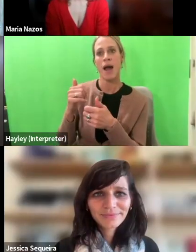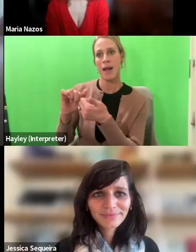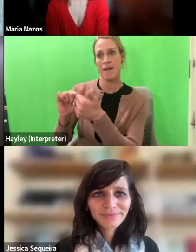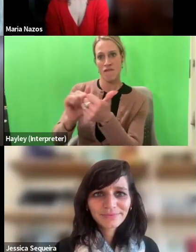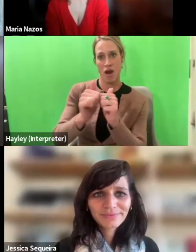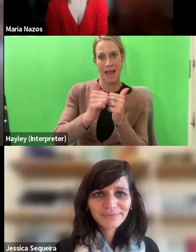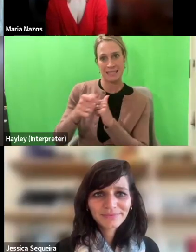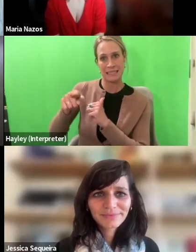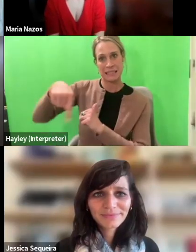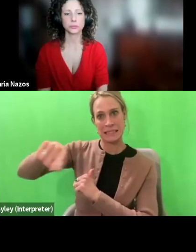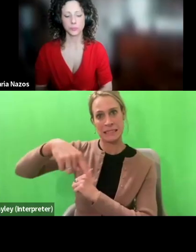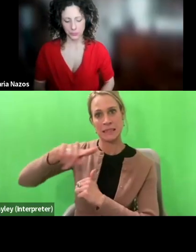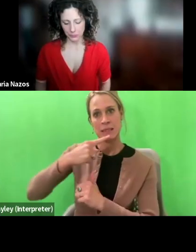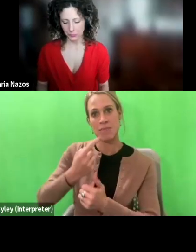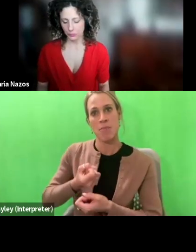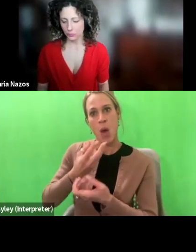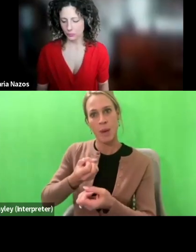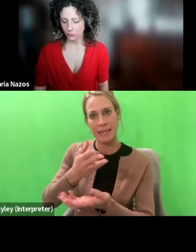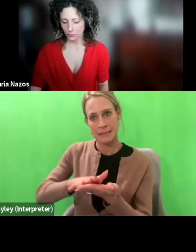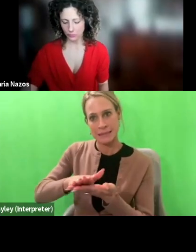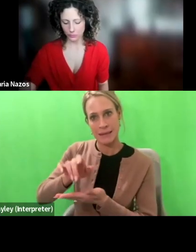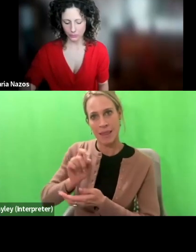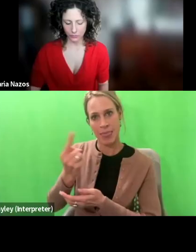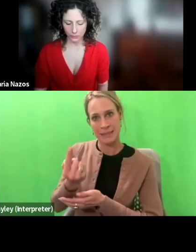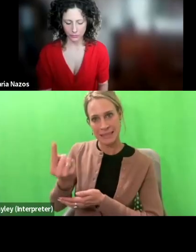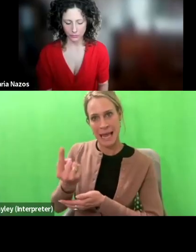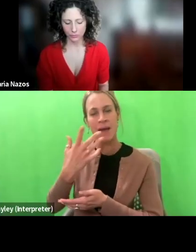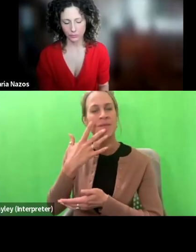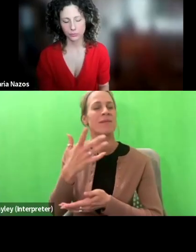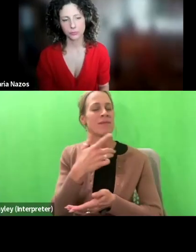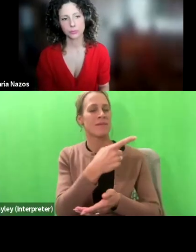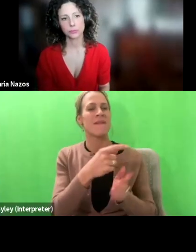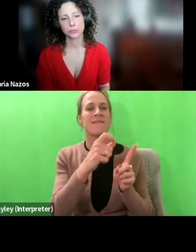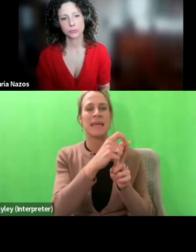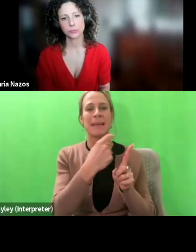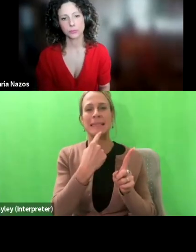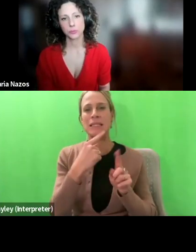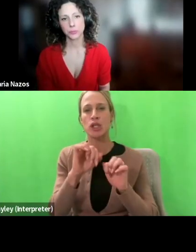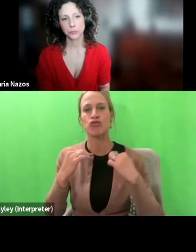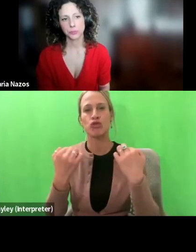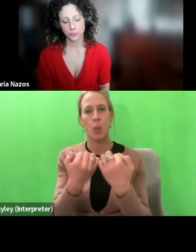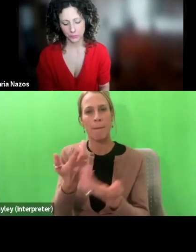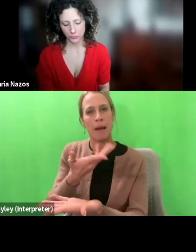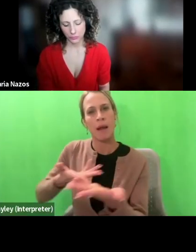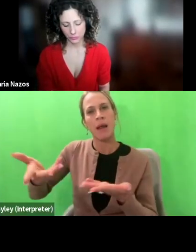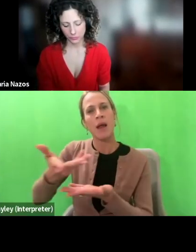poets, contemporary, those that Phoebe mentioned as a group, or maybe